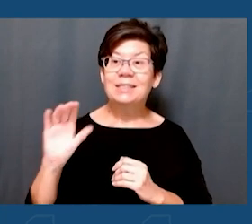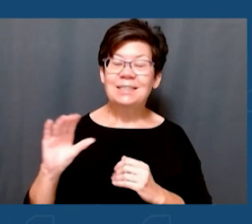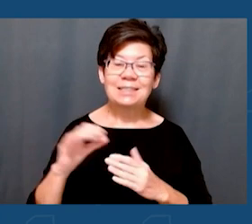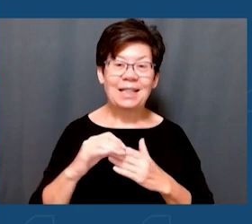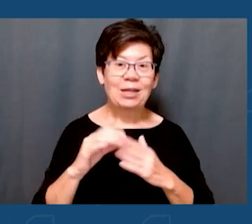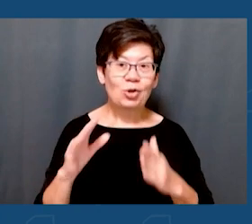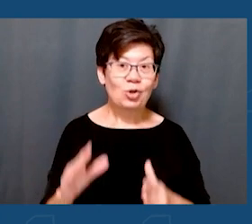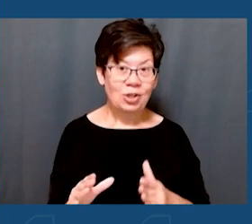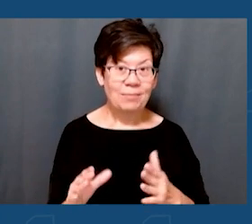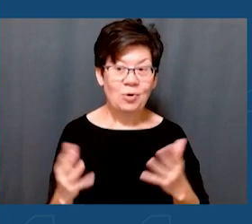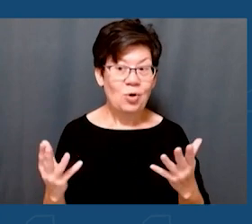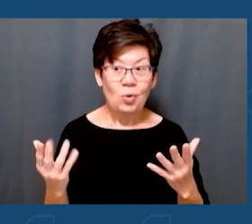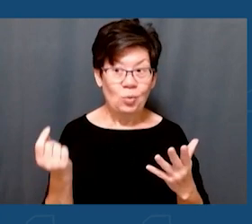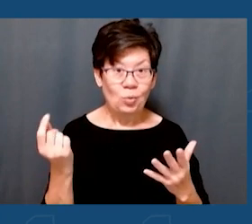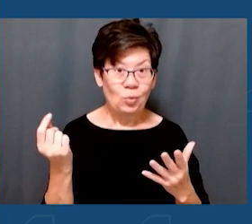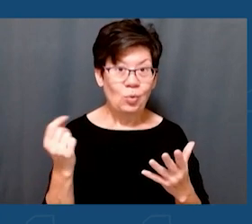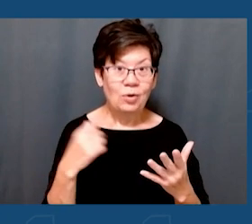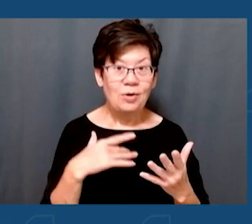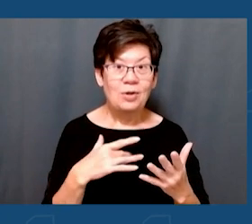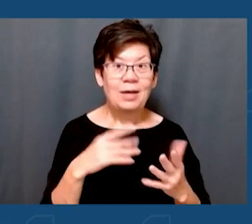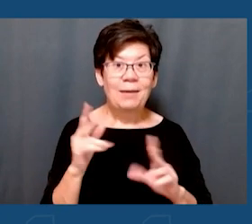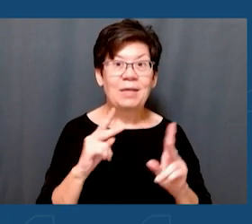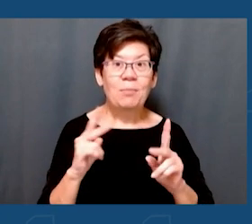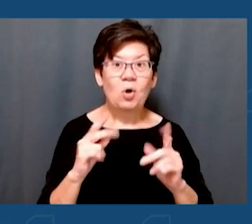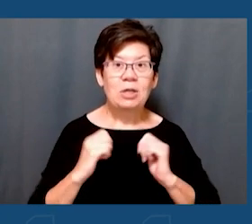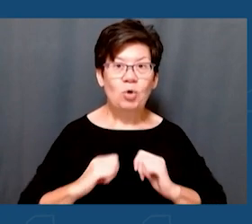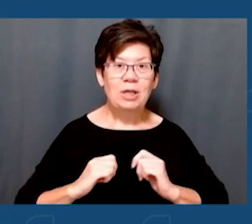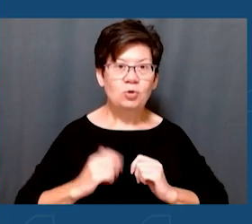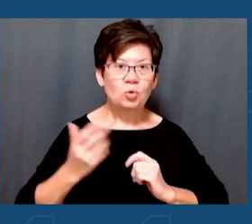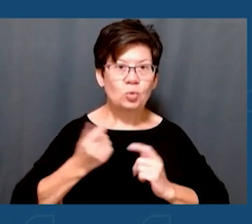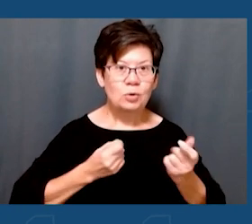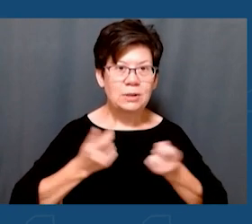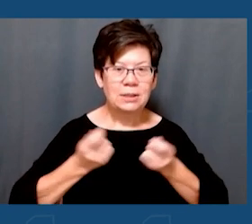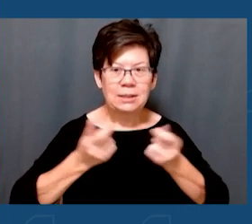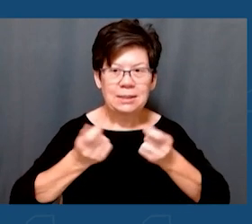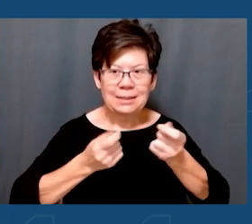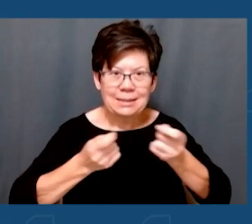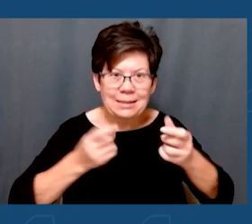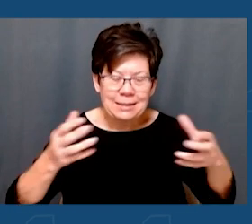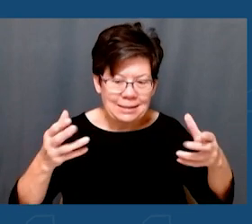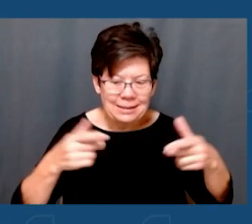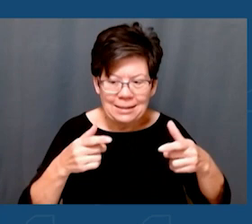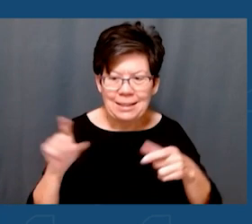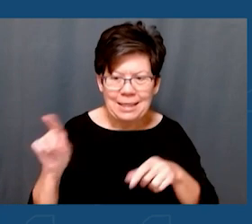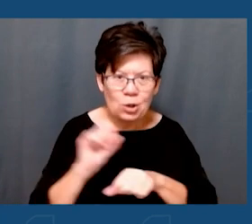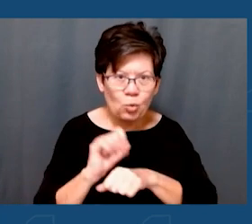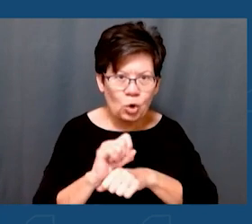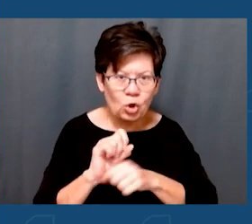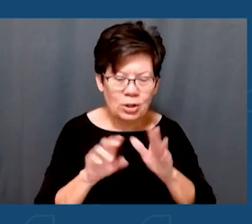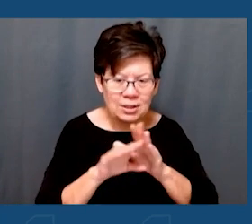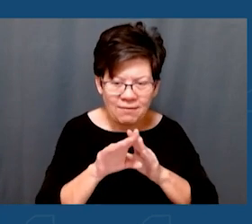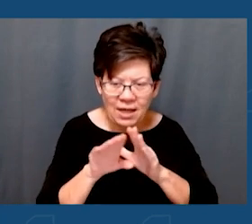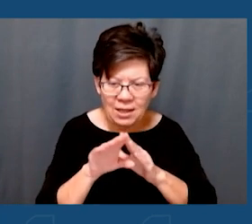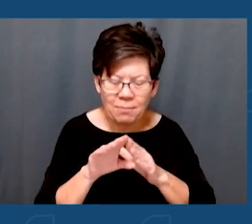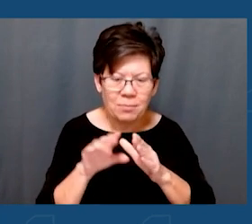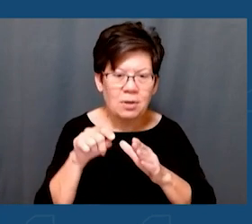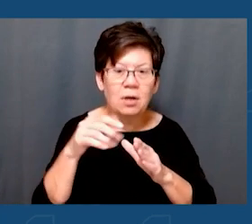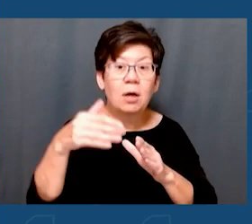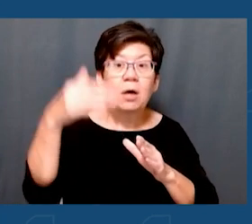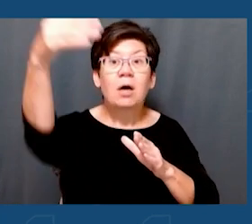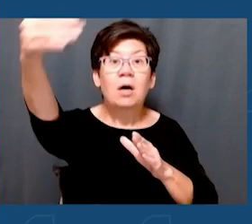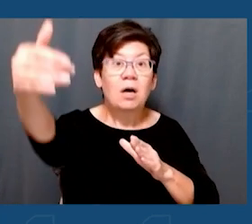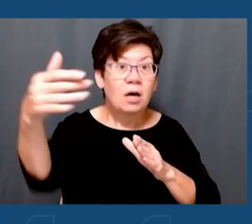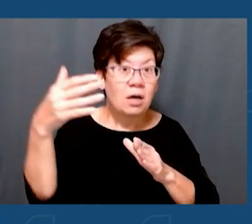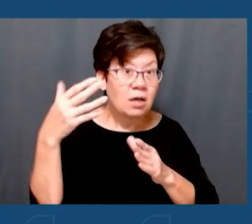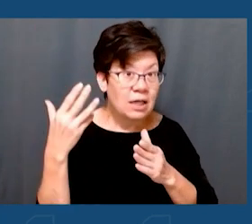draws people in, and he works to develop the leaders of tomorrow.